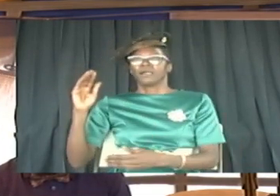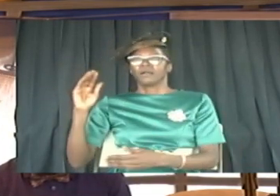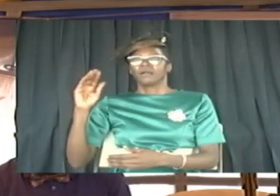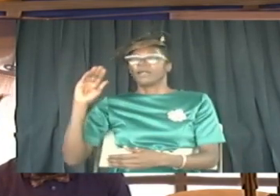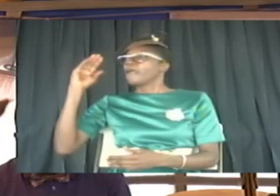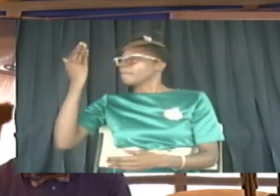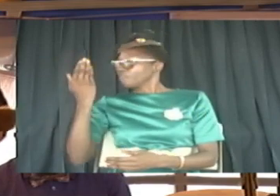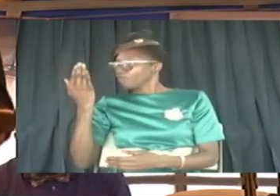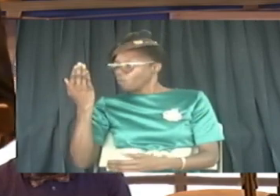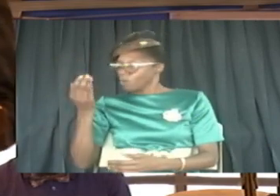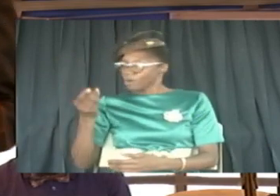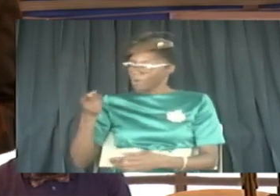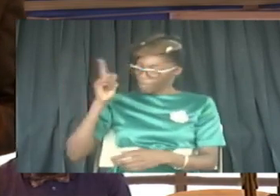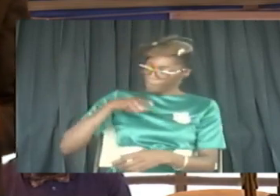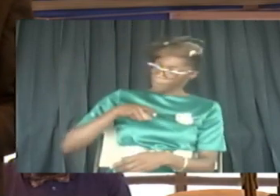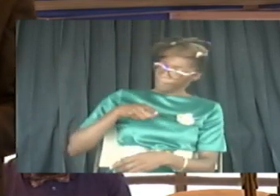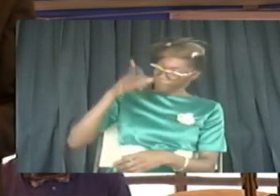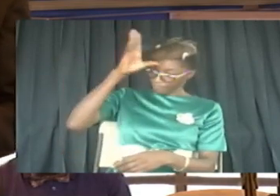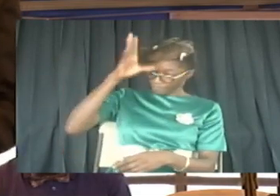Manasseh.